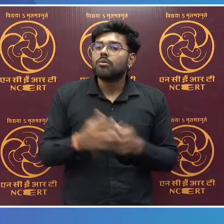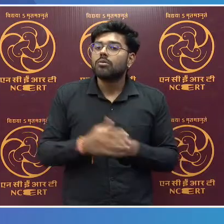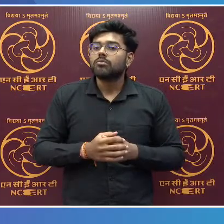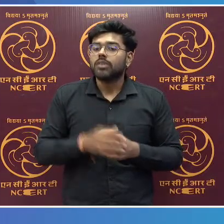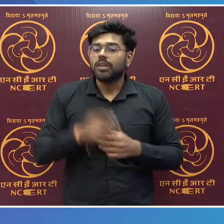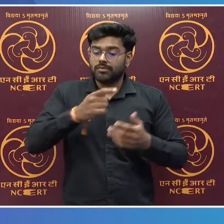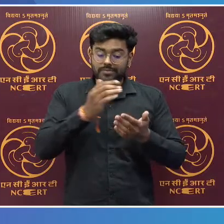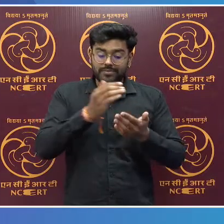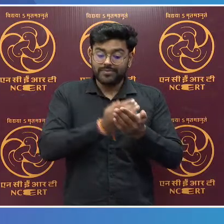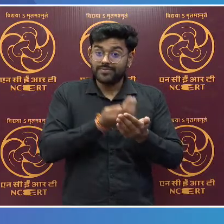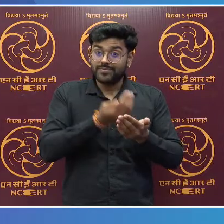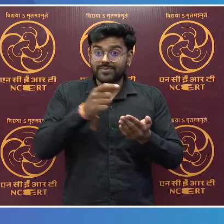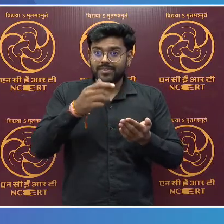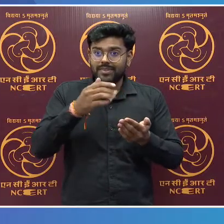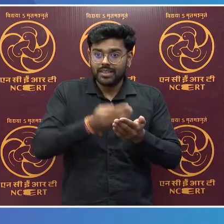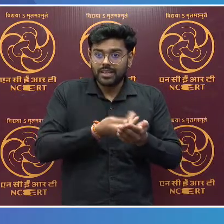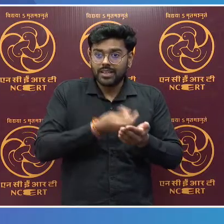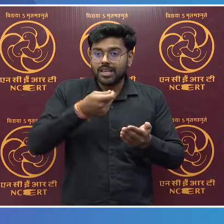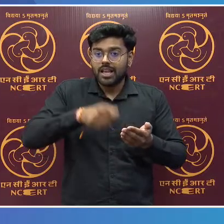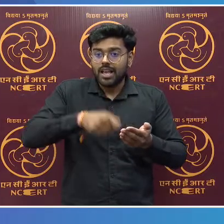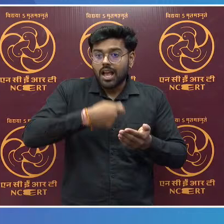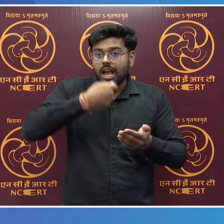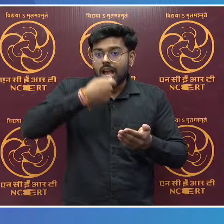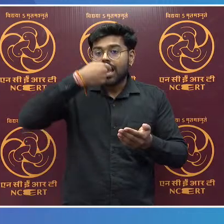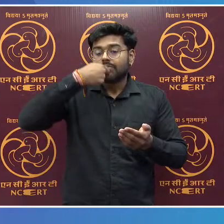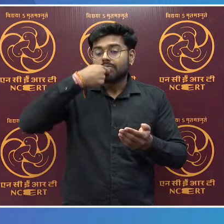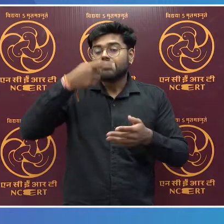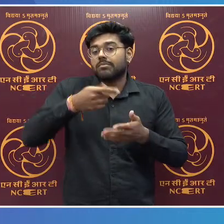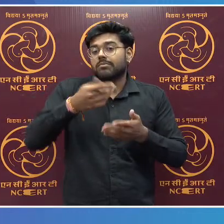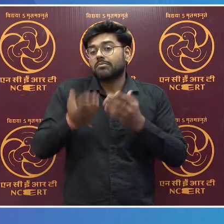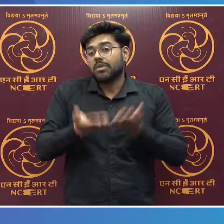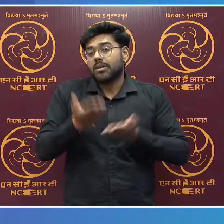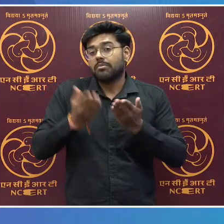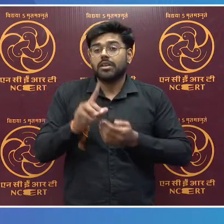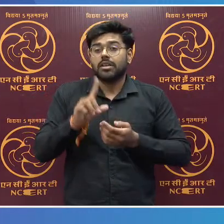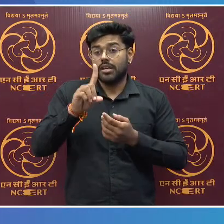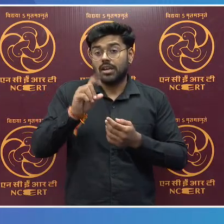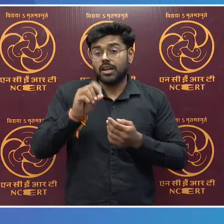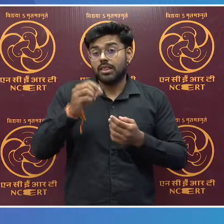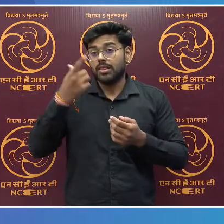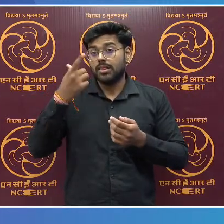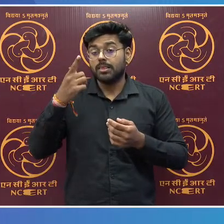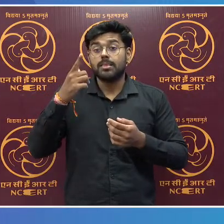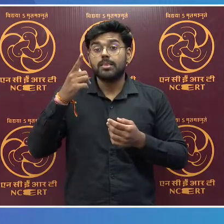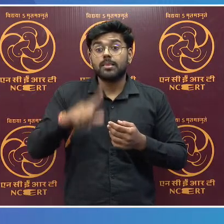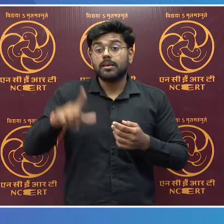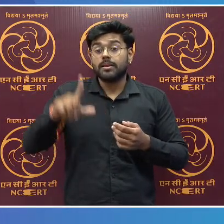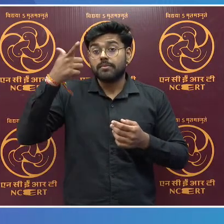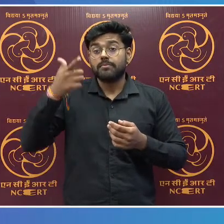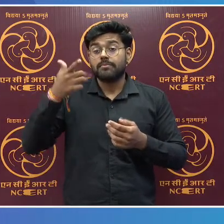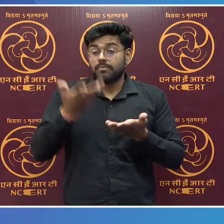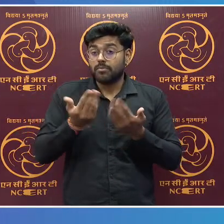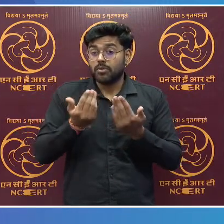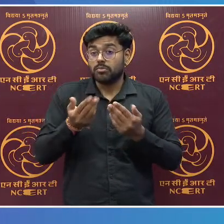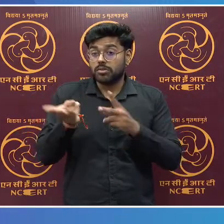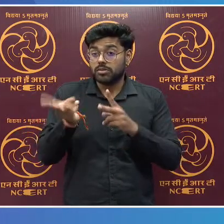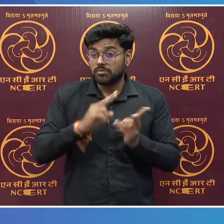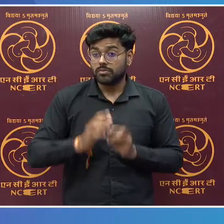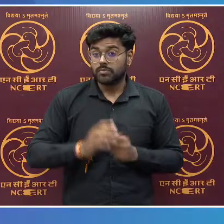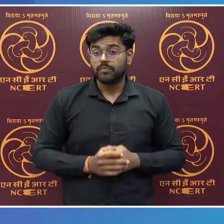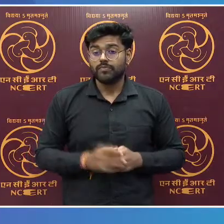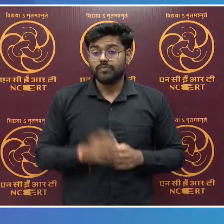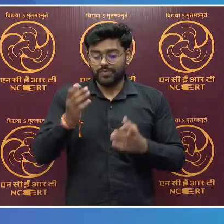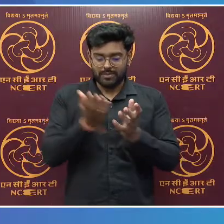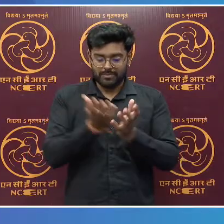curd can turn, say, 10 liters of milk into curd. How is that possible? Now, in